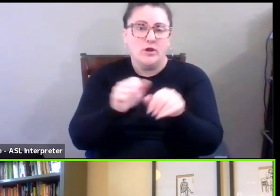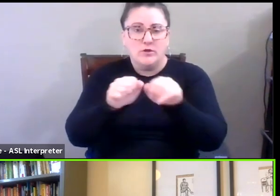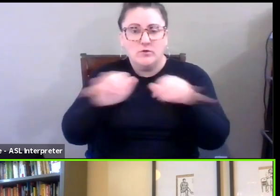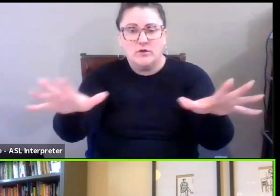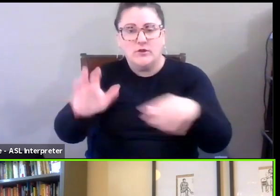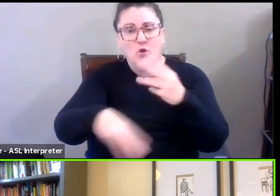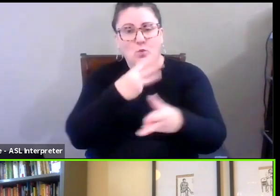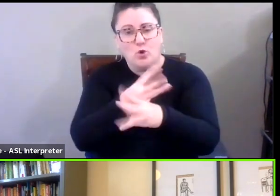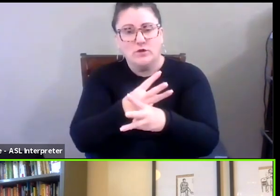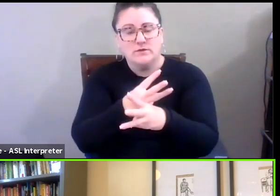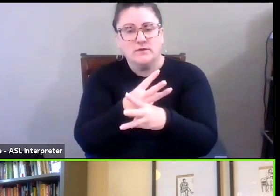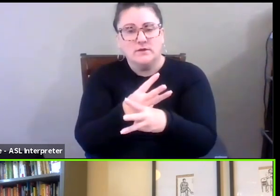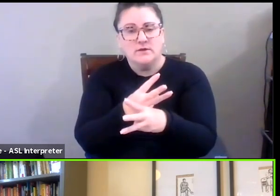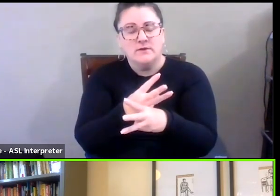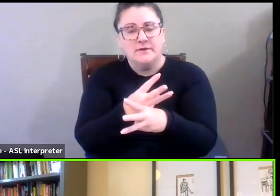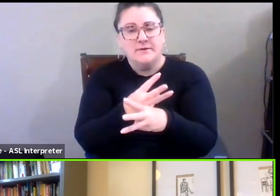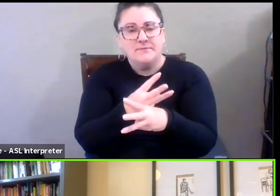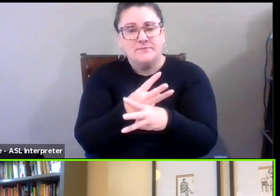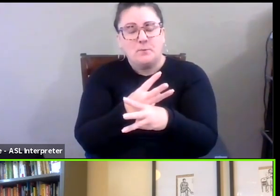you know,